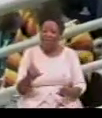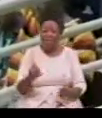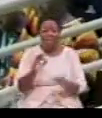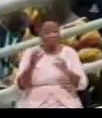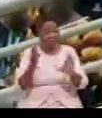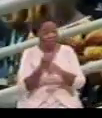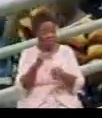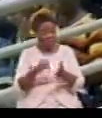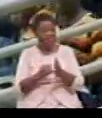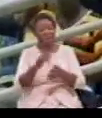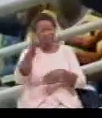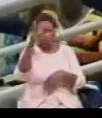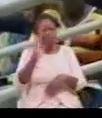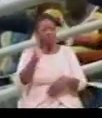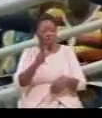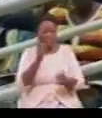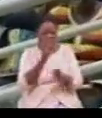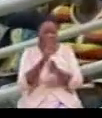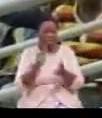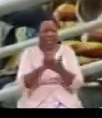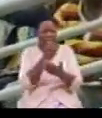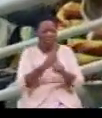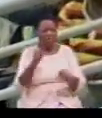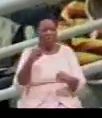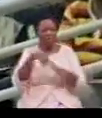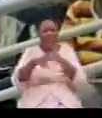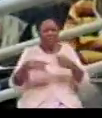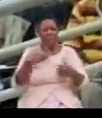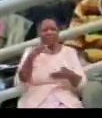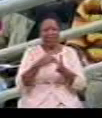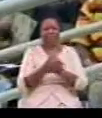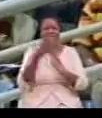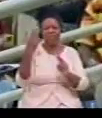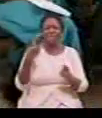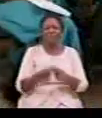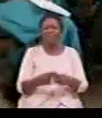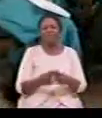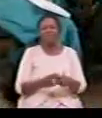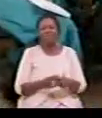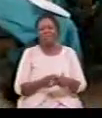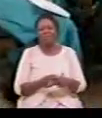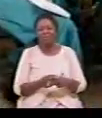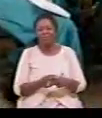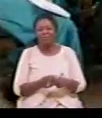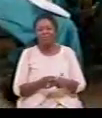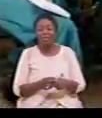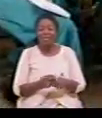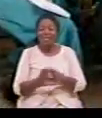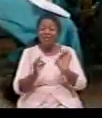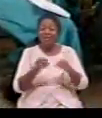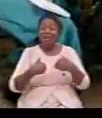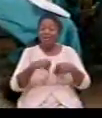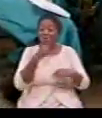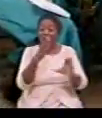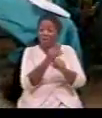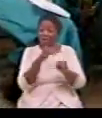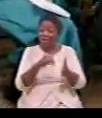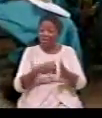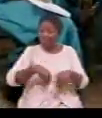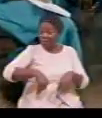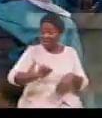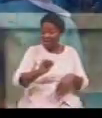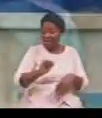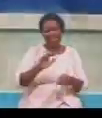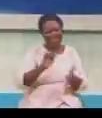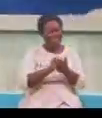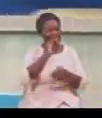got it, God will keep that salvation in your life in Jesus' name. If you have not got it yet,